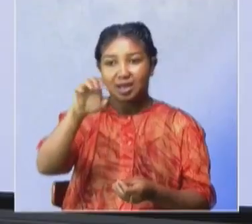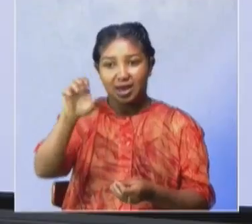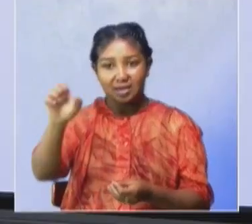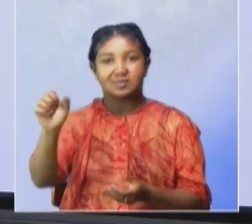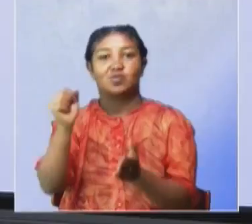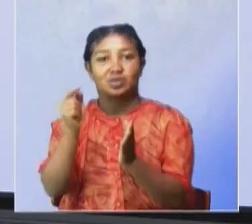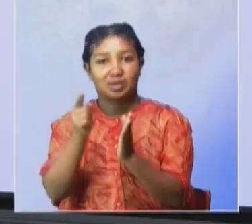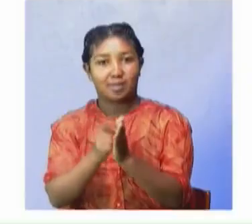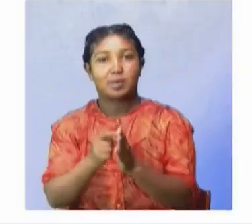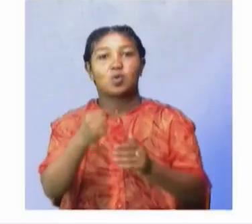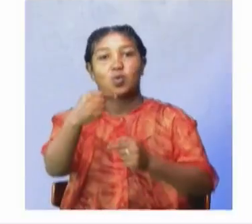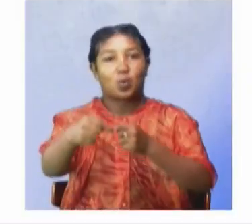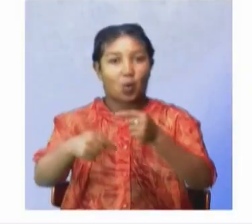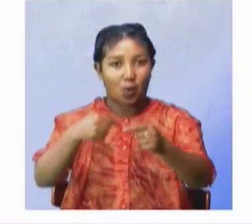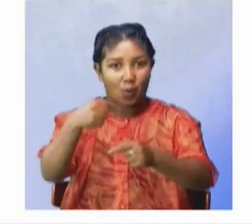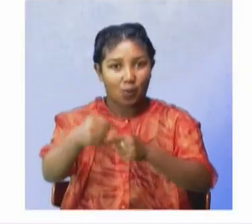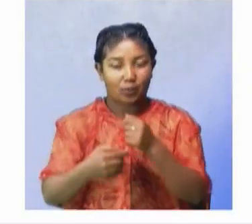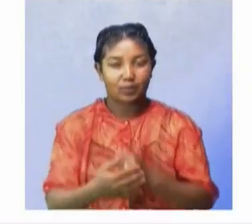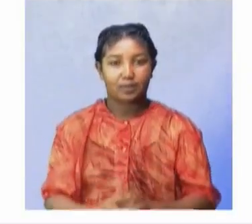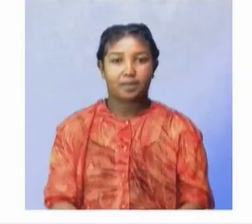for example go,